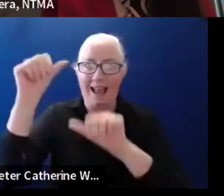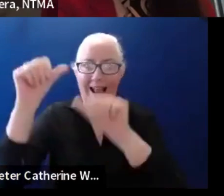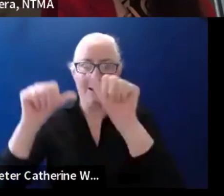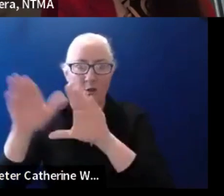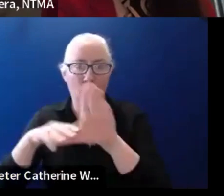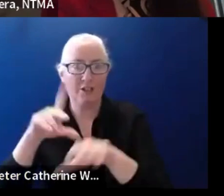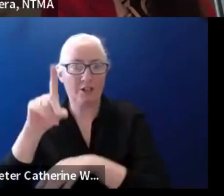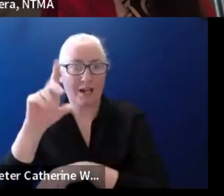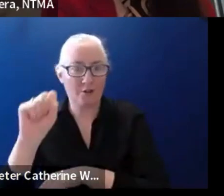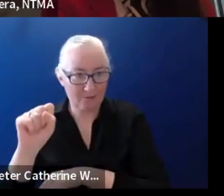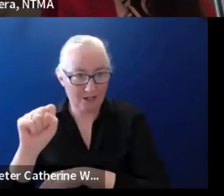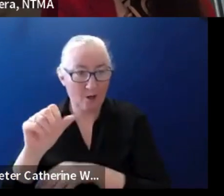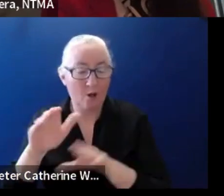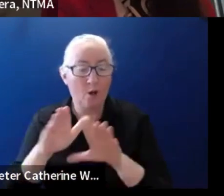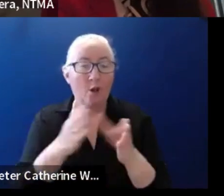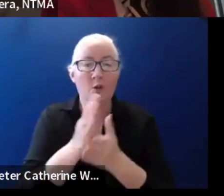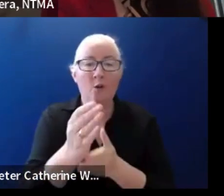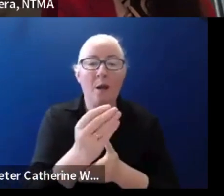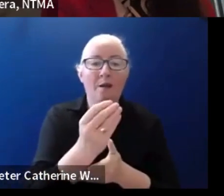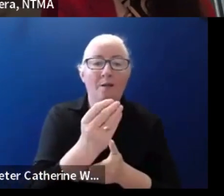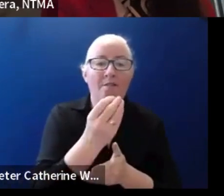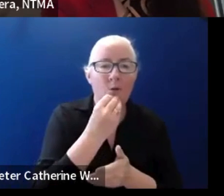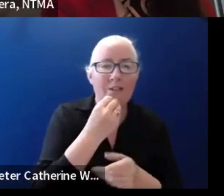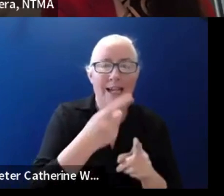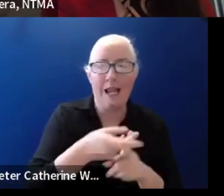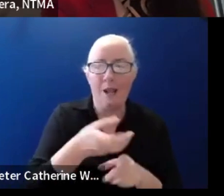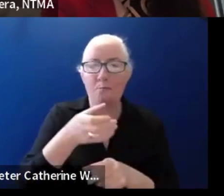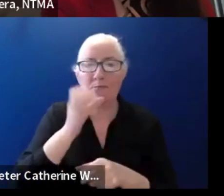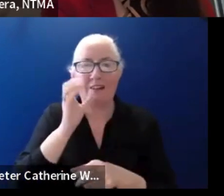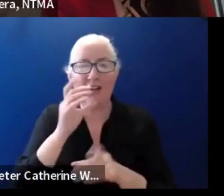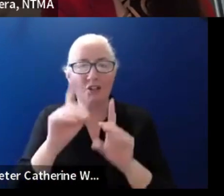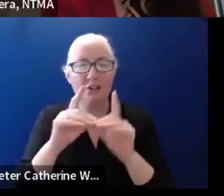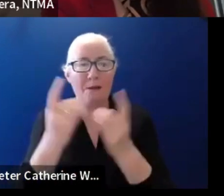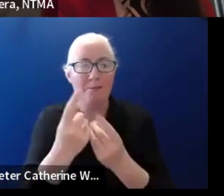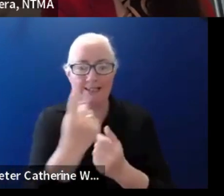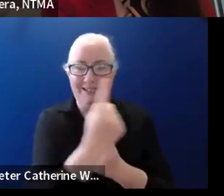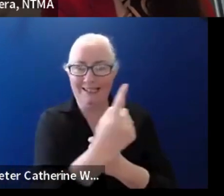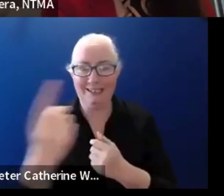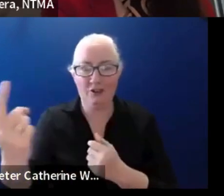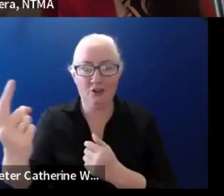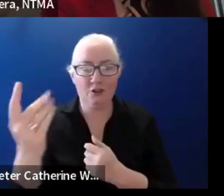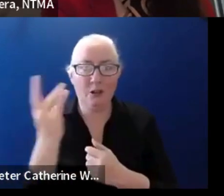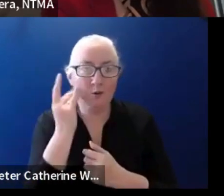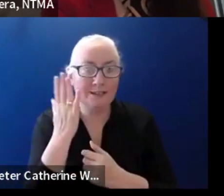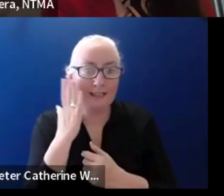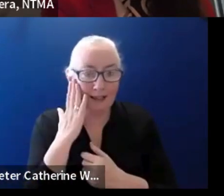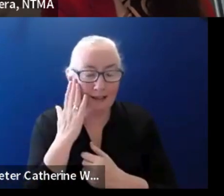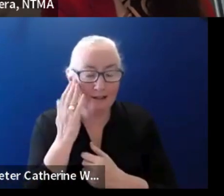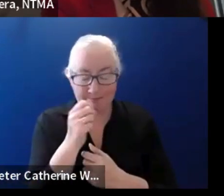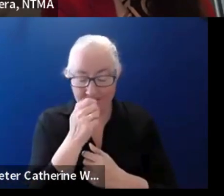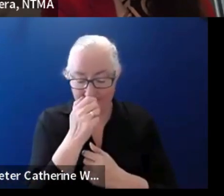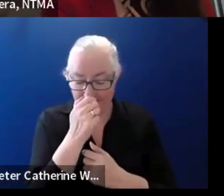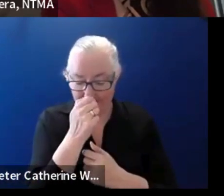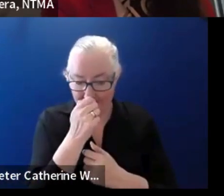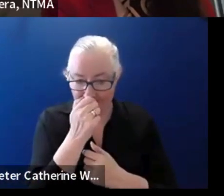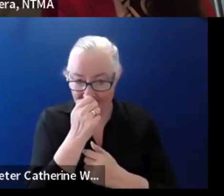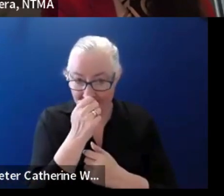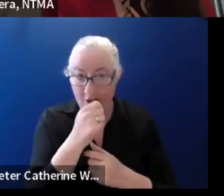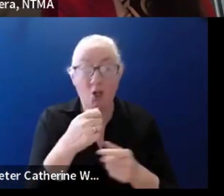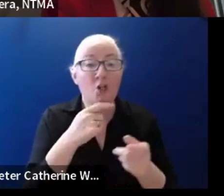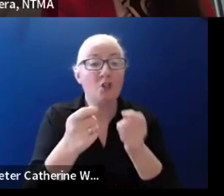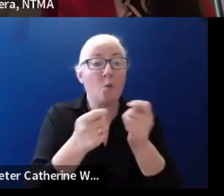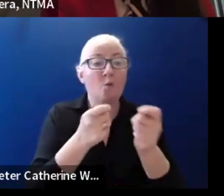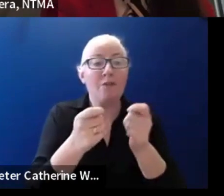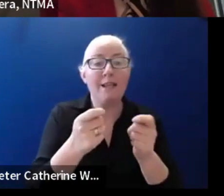syndrome within our food and beverage departments within each of our hotels. And I suppose, we ran the pilot program